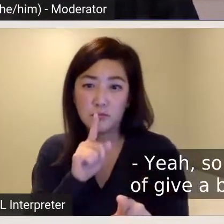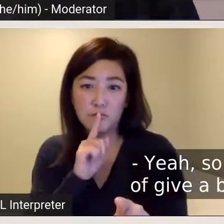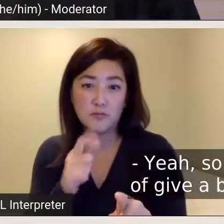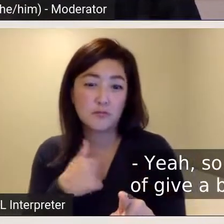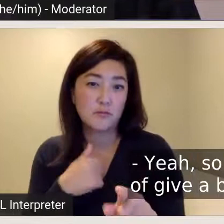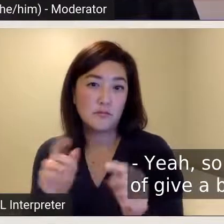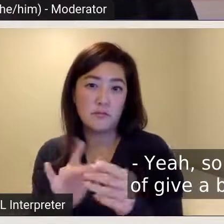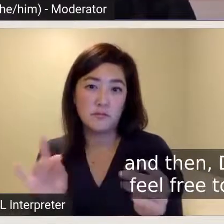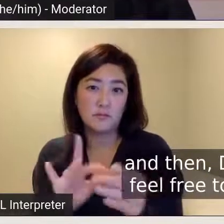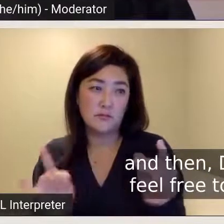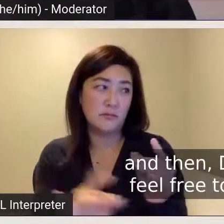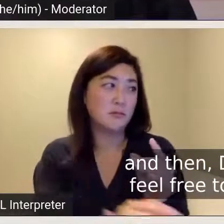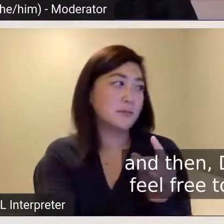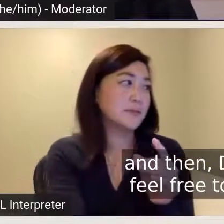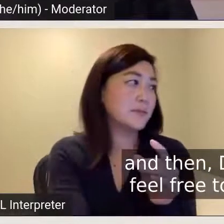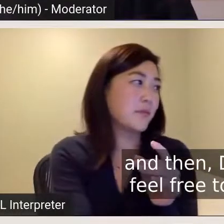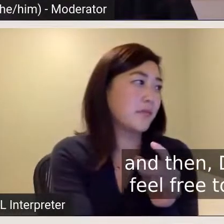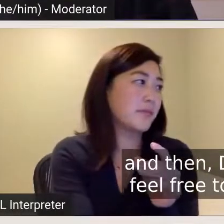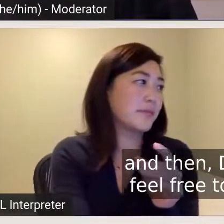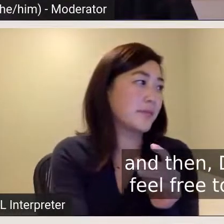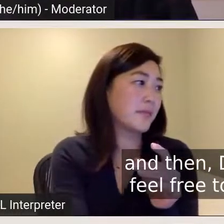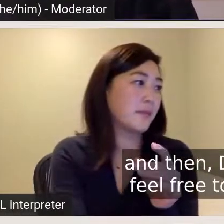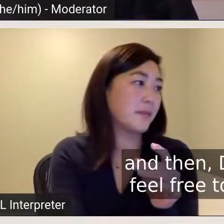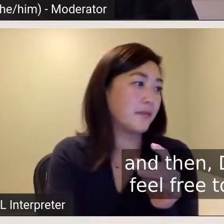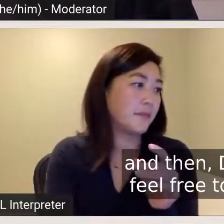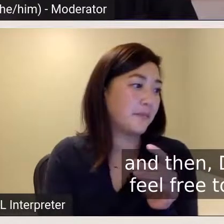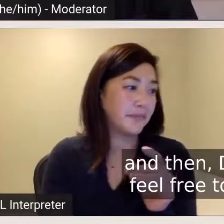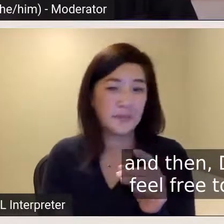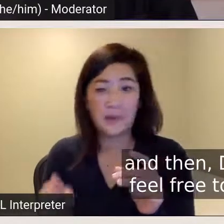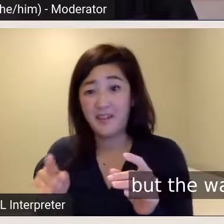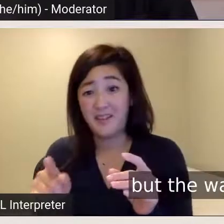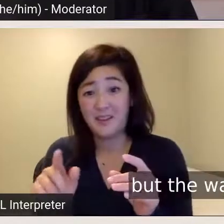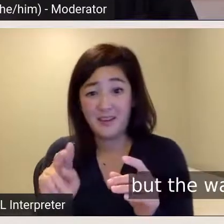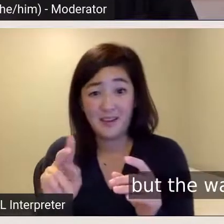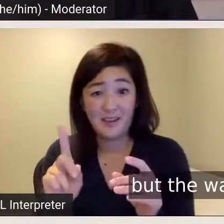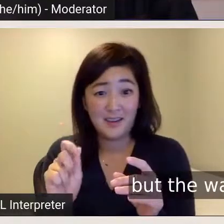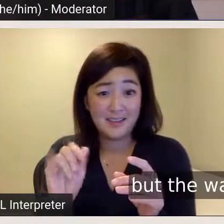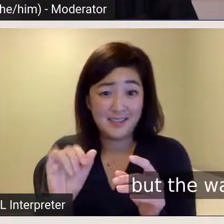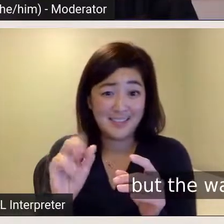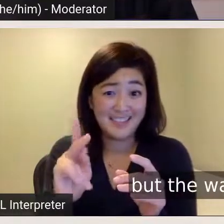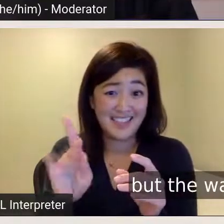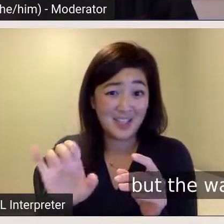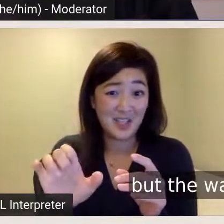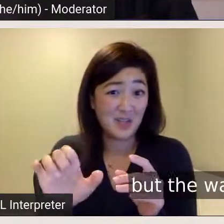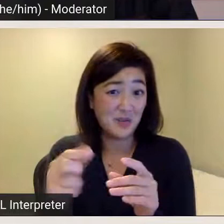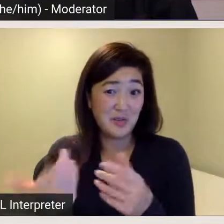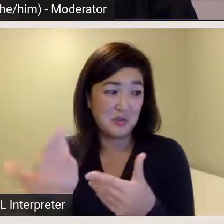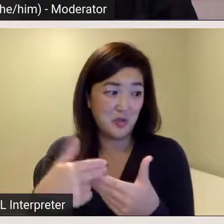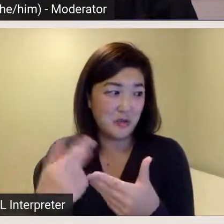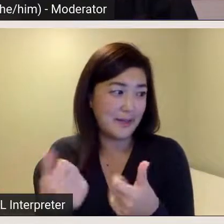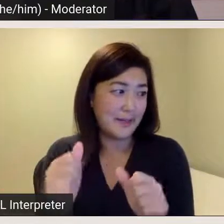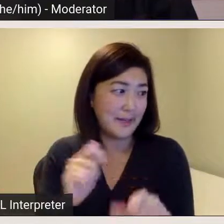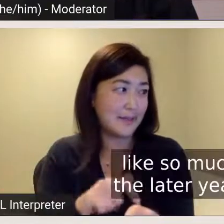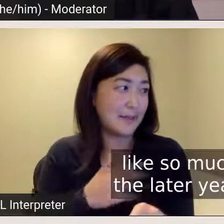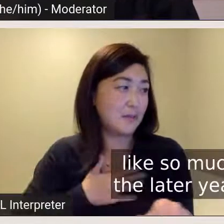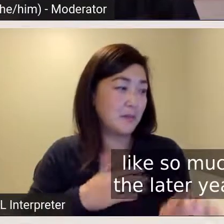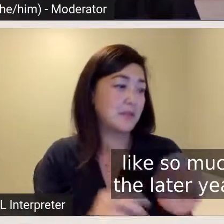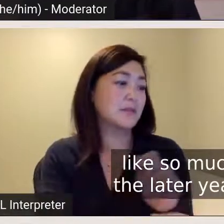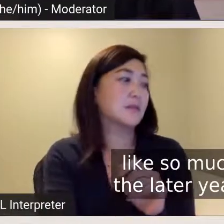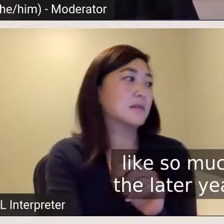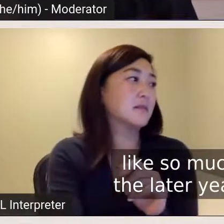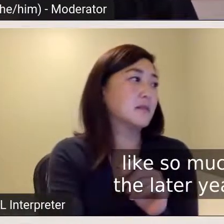broad overview, and then Daisuke, please feel free to jump in here. But the way that I see it,